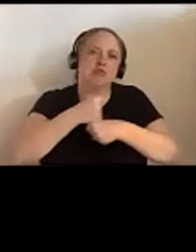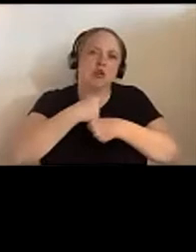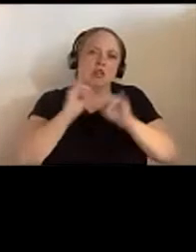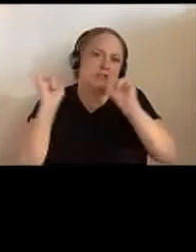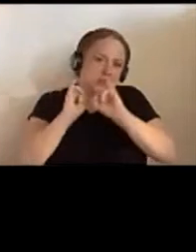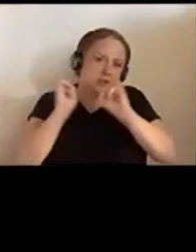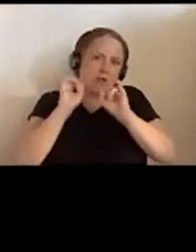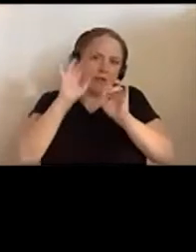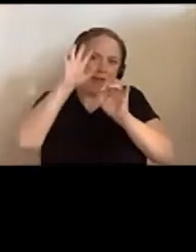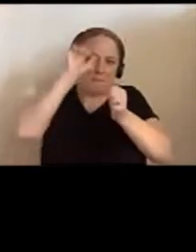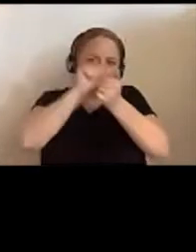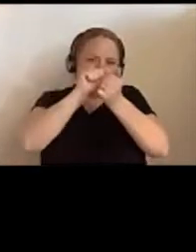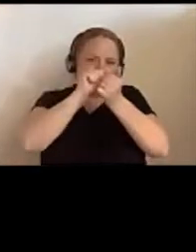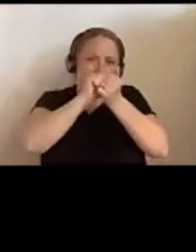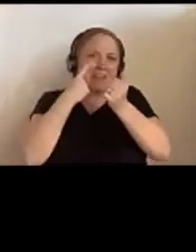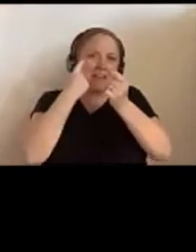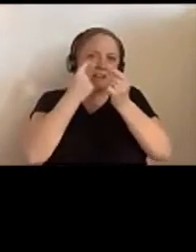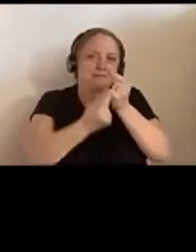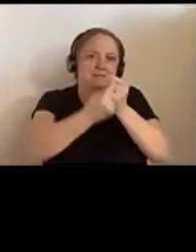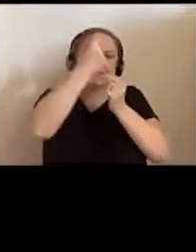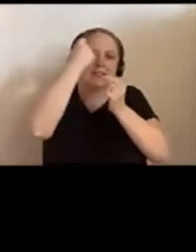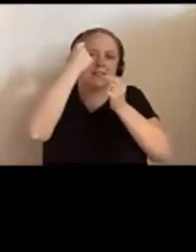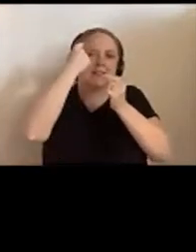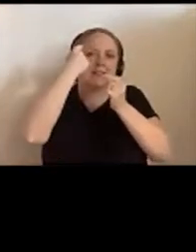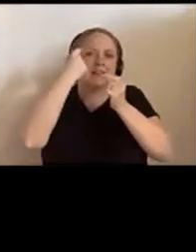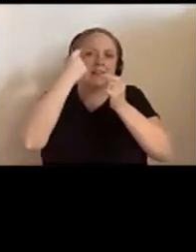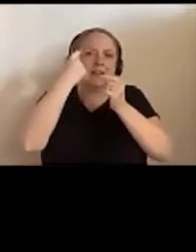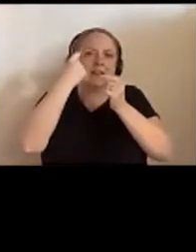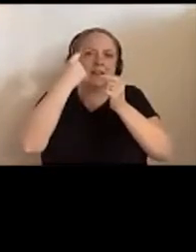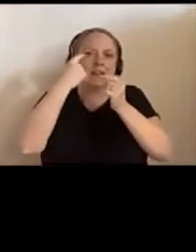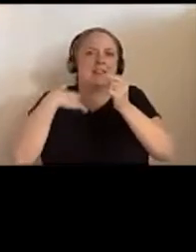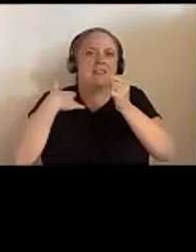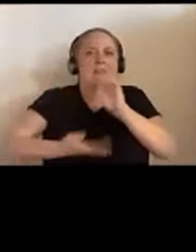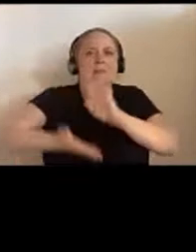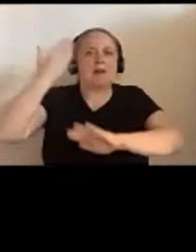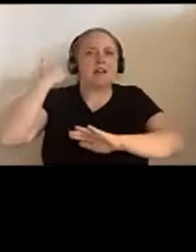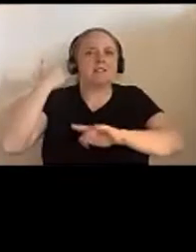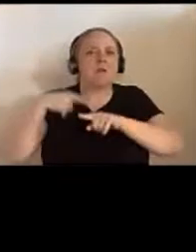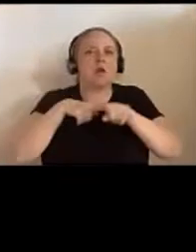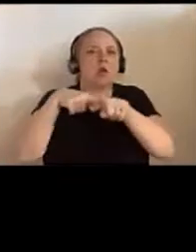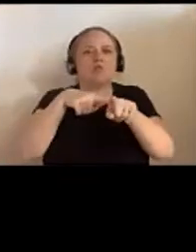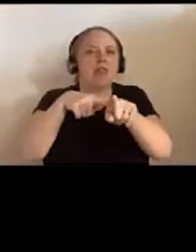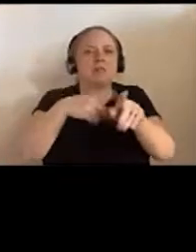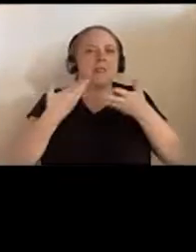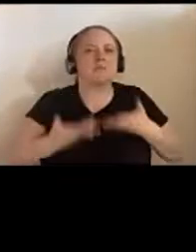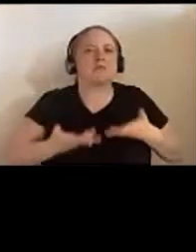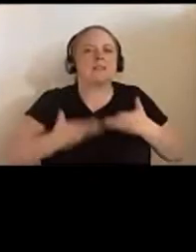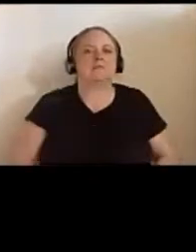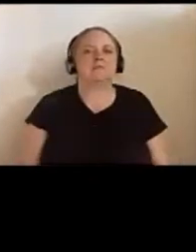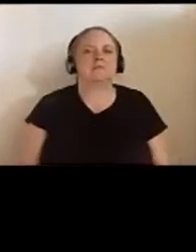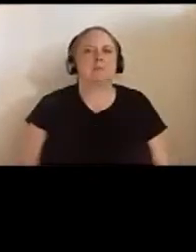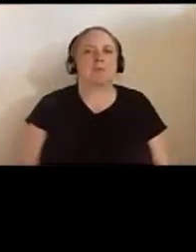that memory can start to exist in the past, as opposed to following you around in the present. And when I started making